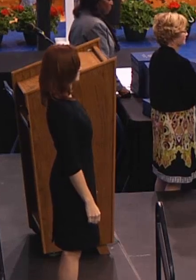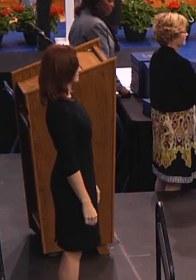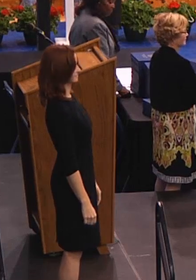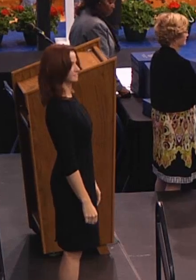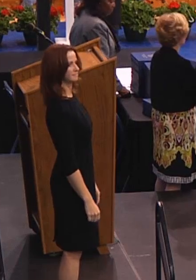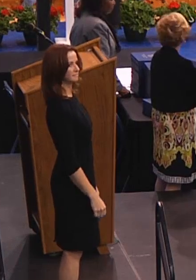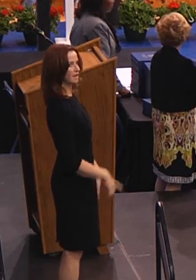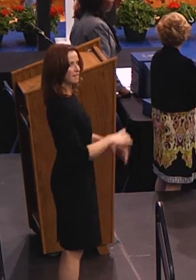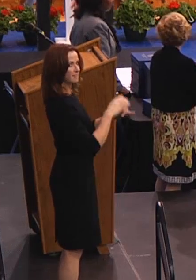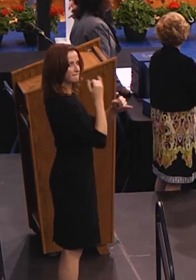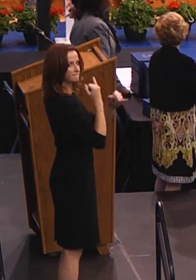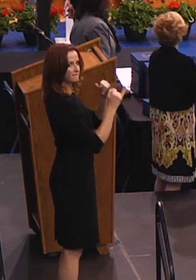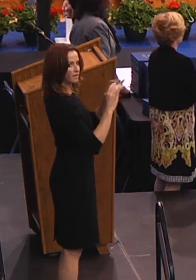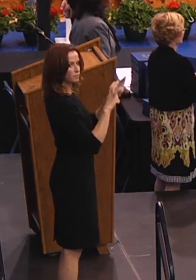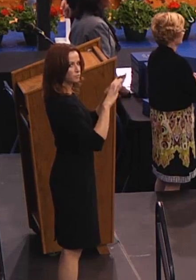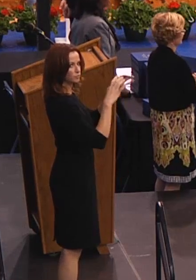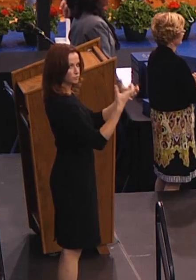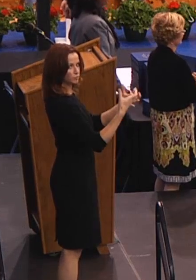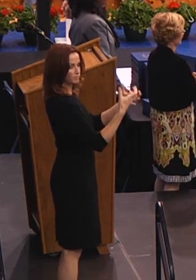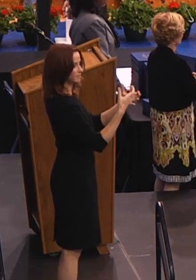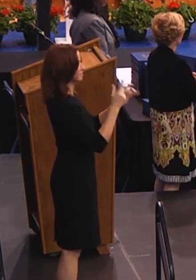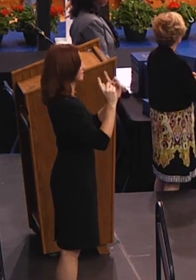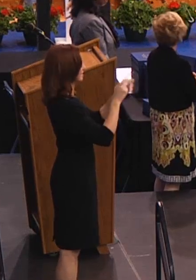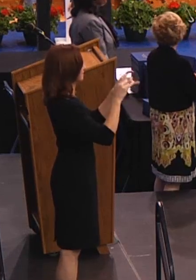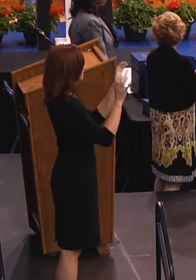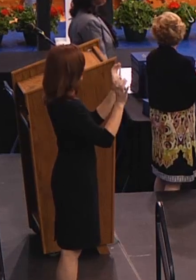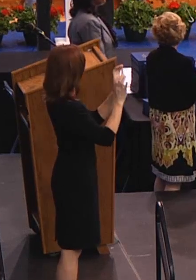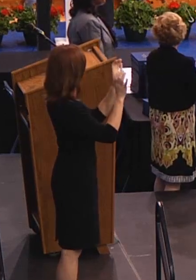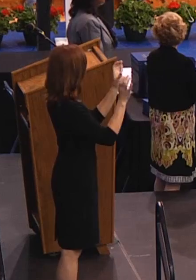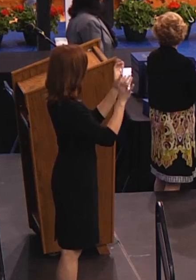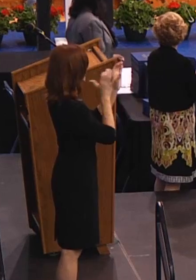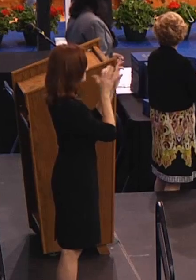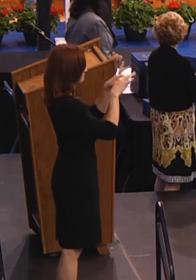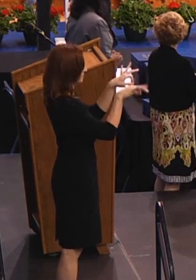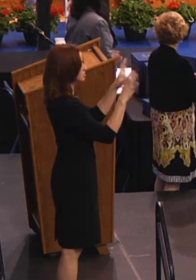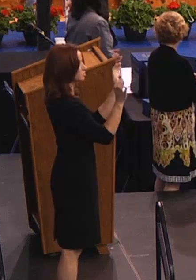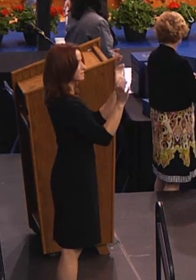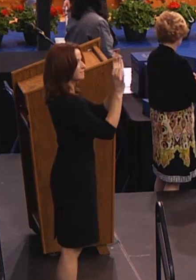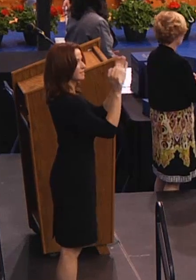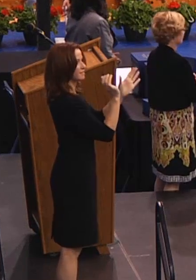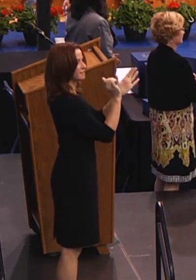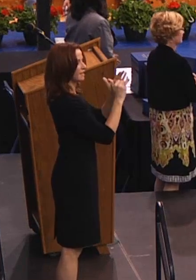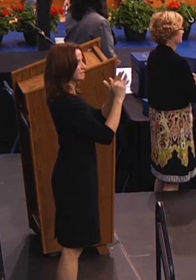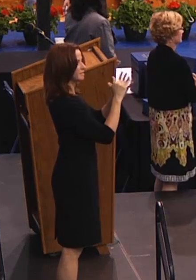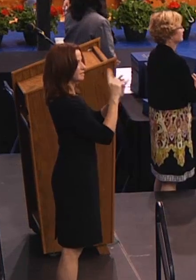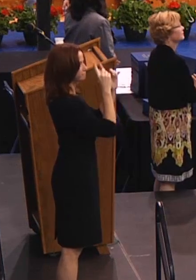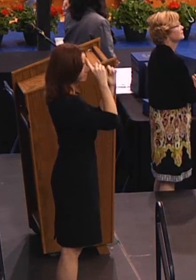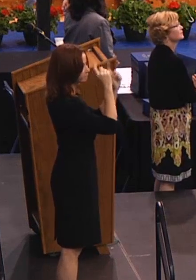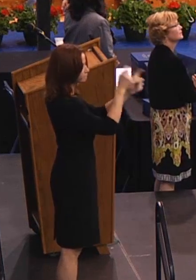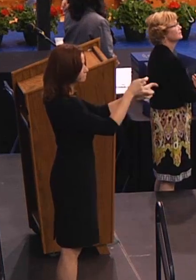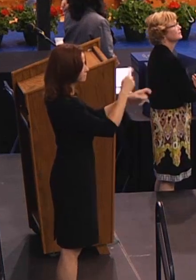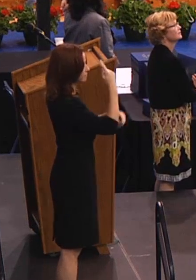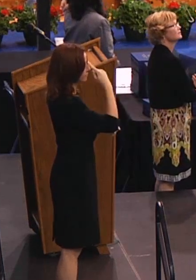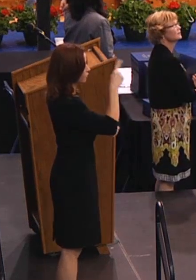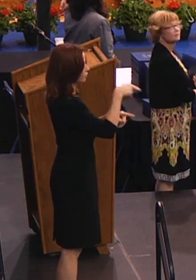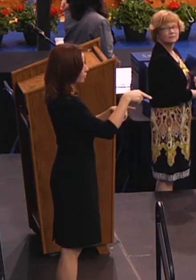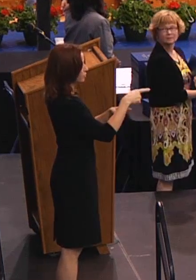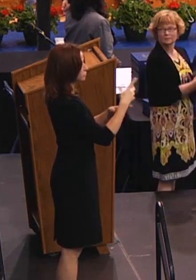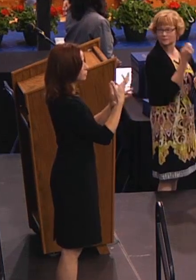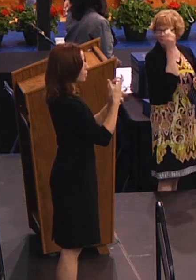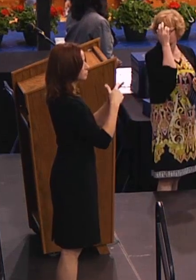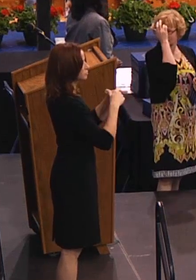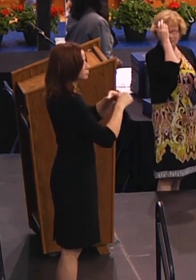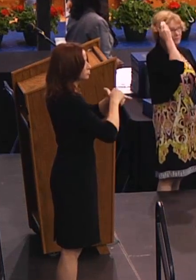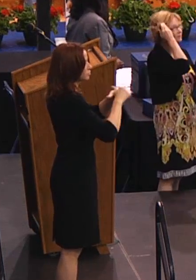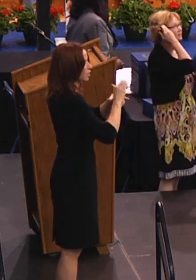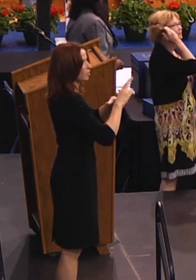The final group of candidates is being awarded a certificate. A certificate is the award conferred on students who wish to train or